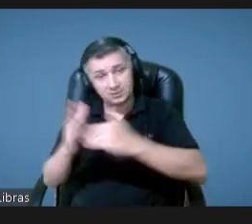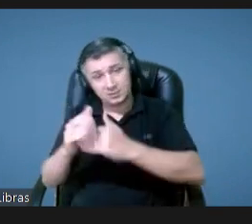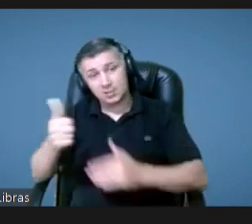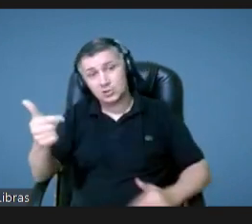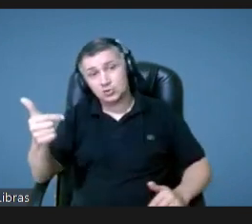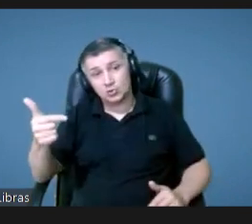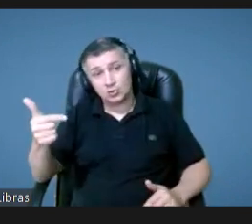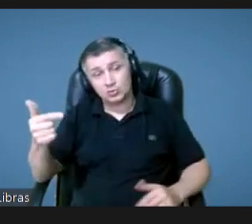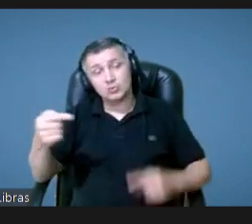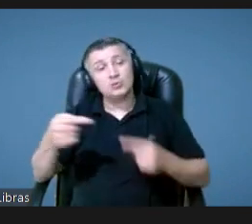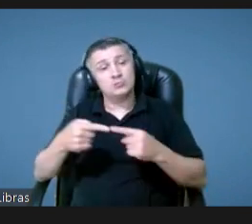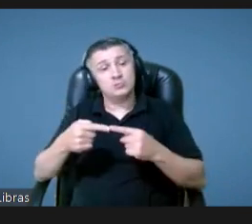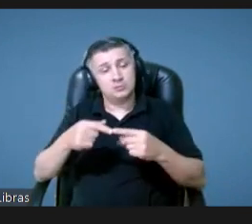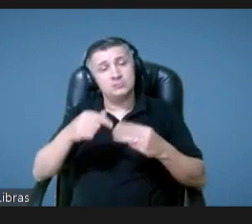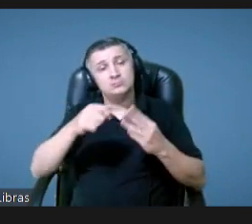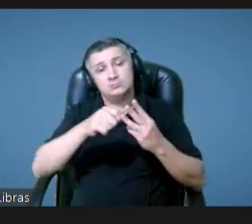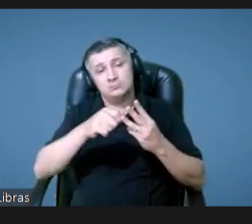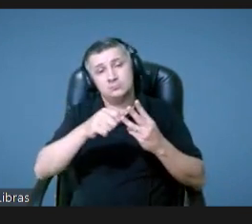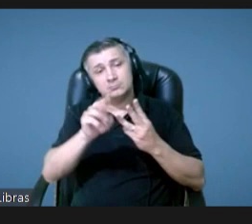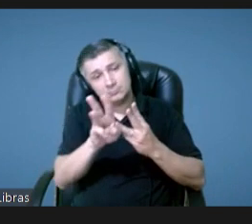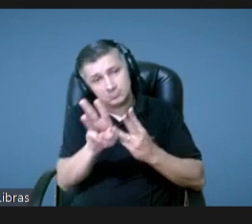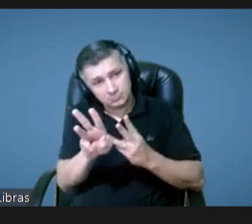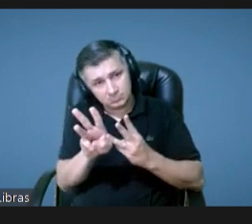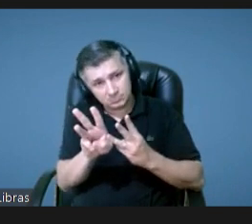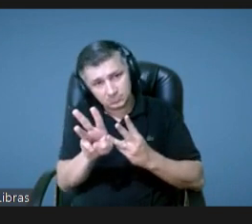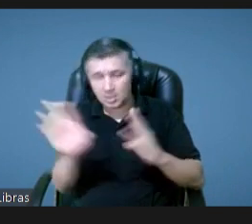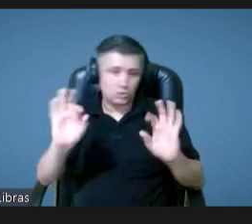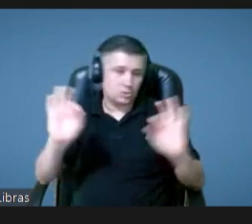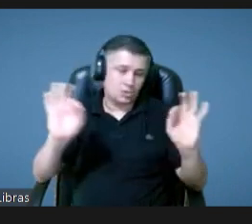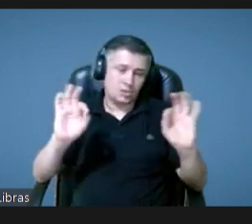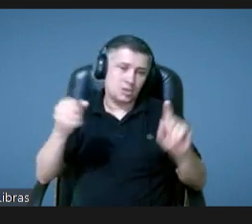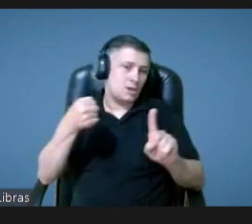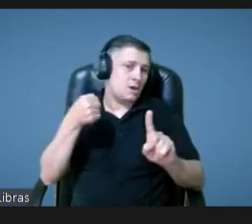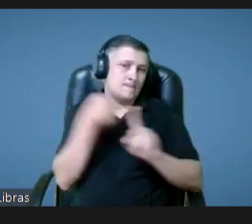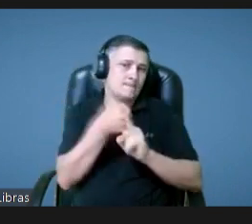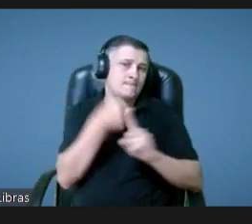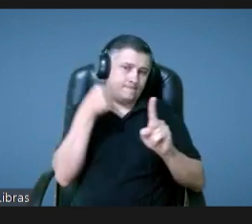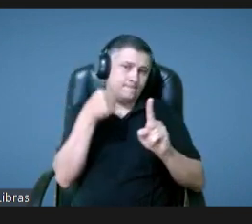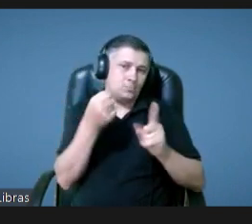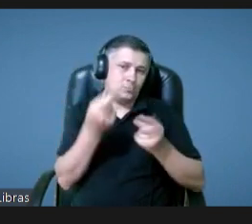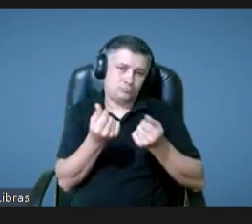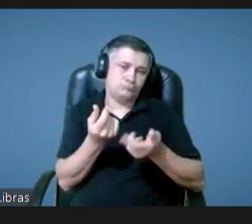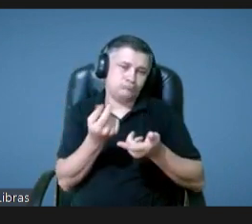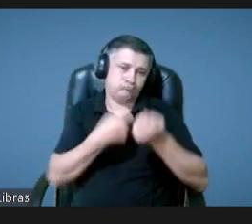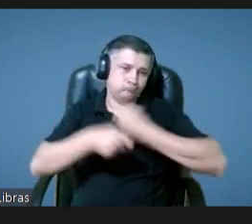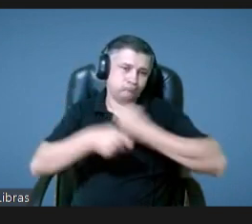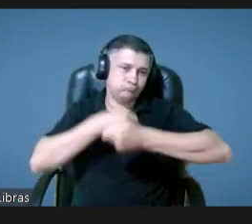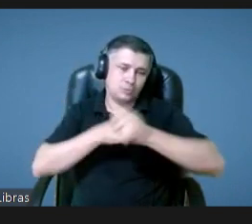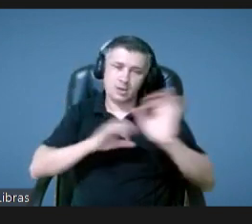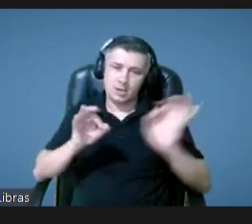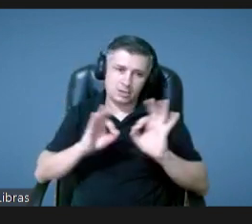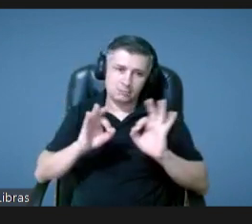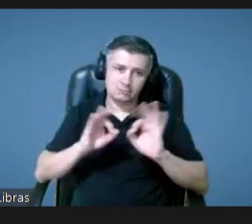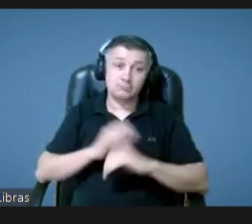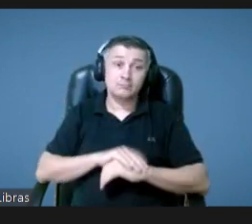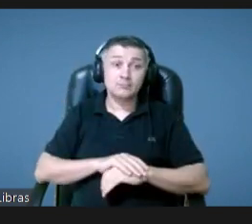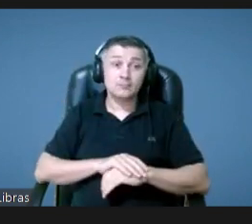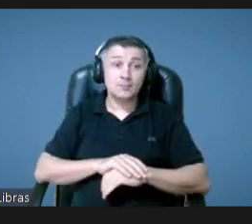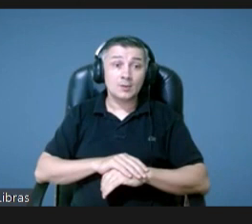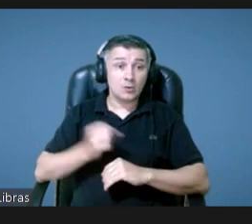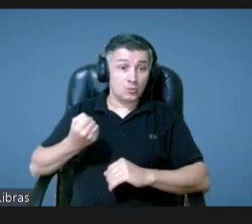Hangars 9, 10, 11, and 12 were open during the quarter, so there's no major impact